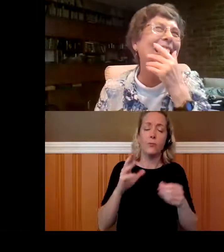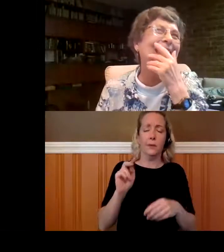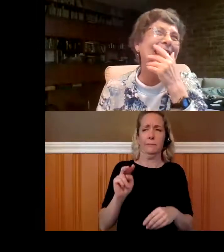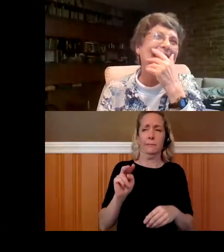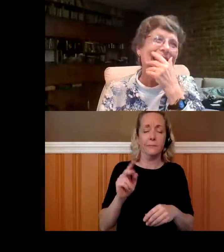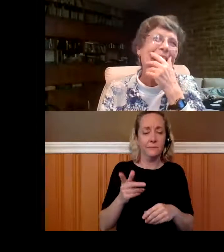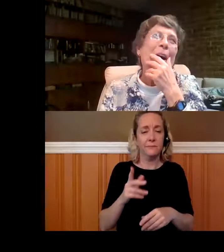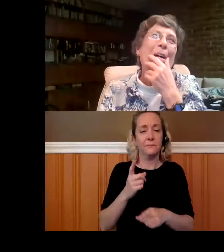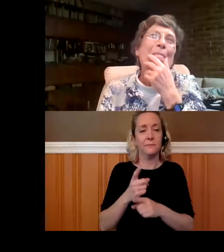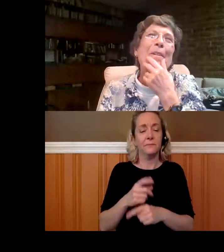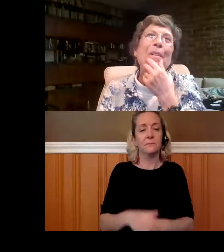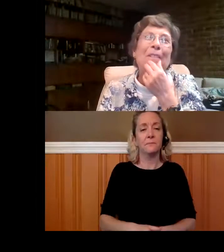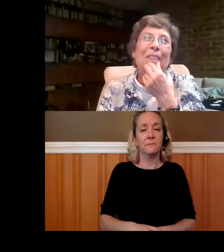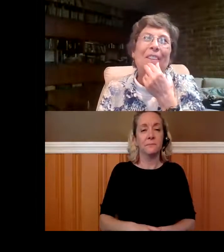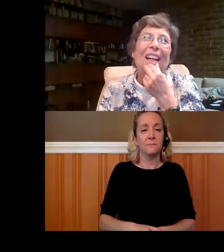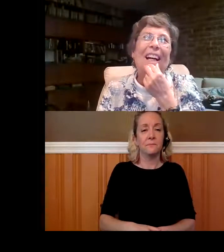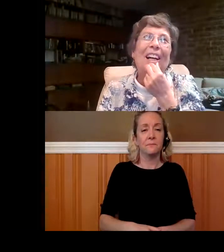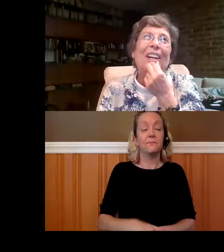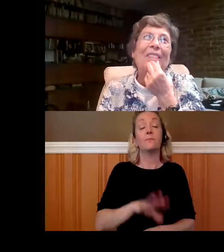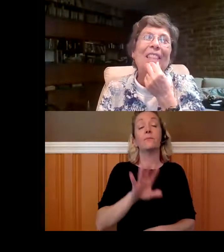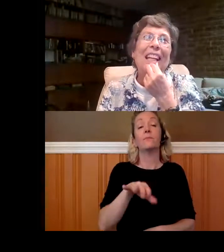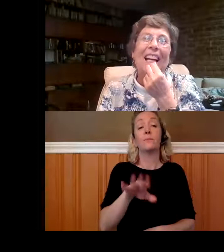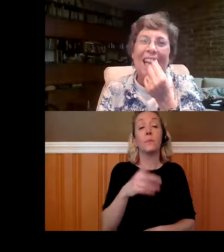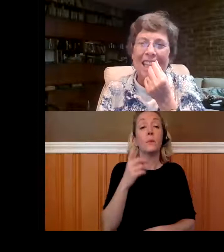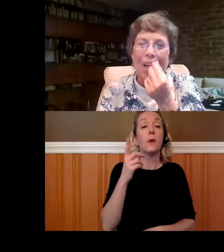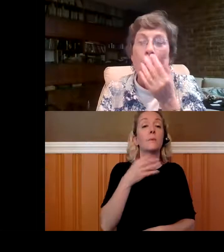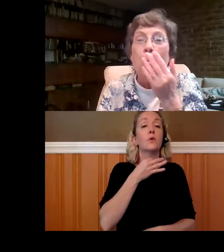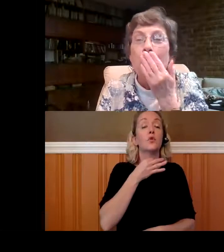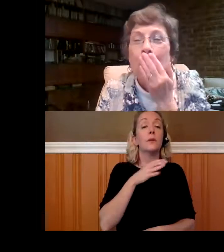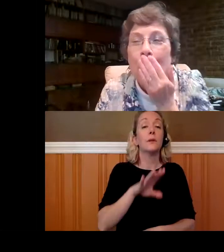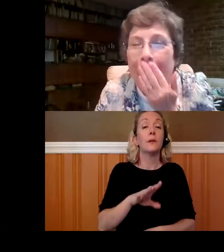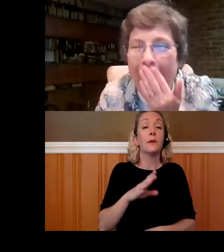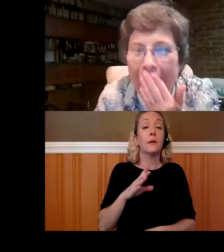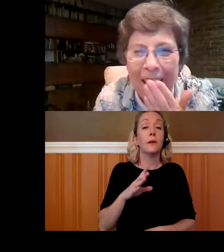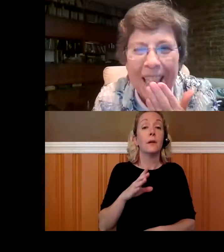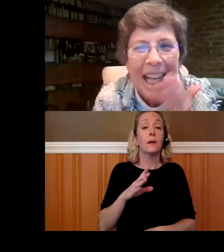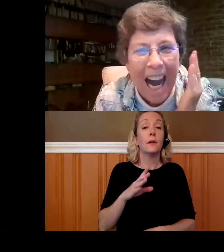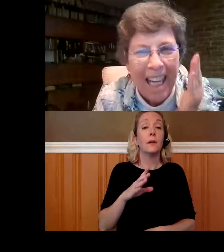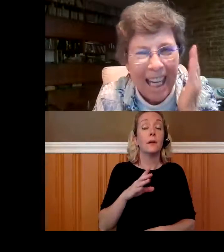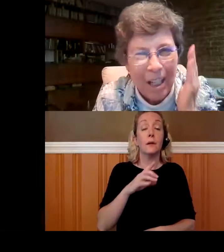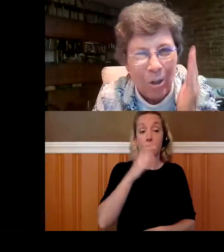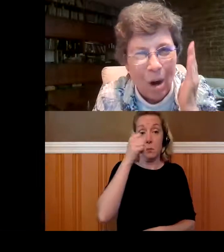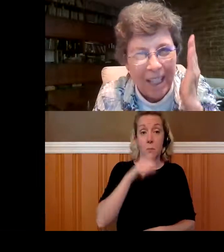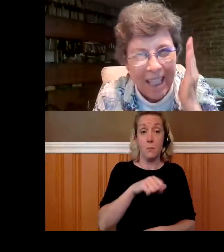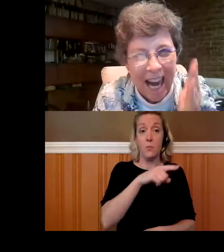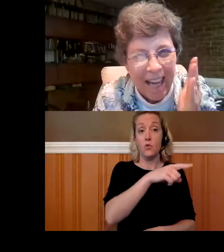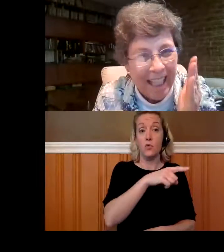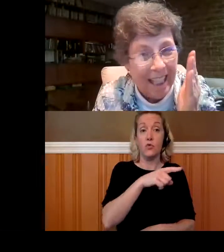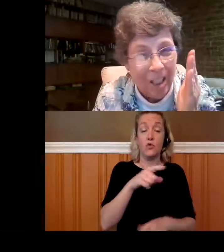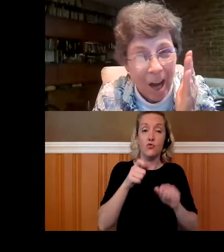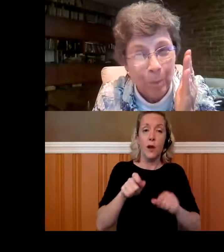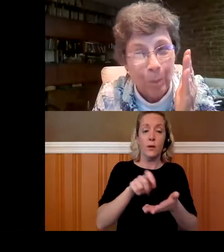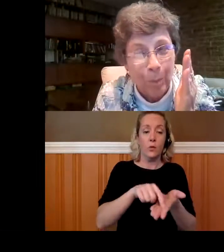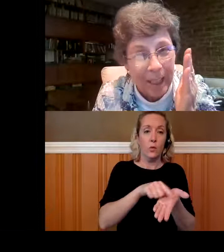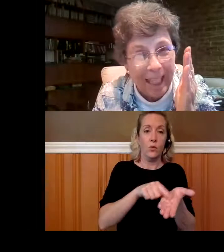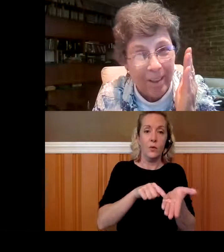Beautiful. Yeah, I can't think. Oh, how did the guy get across 9? He did not print it out on his palm because